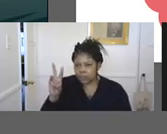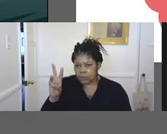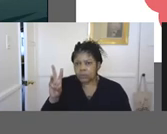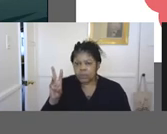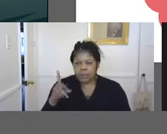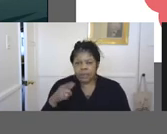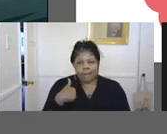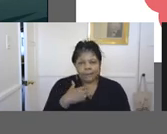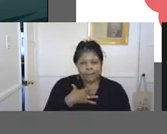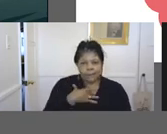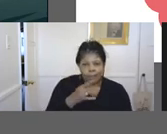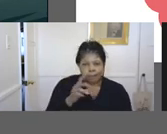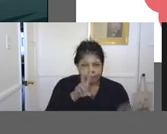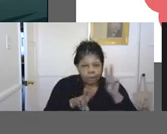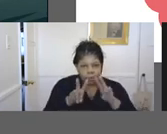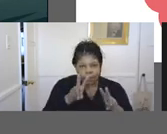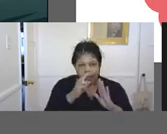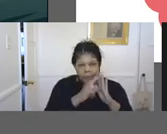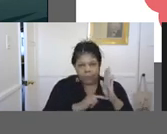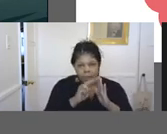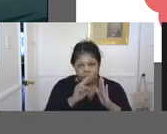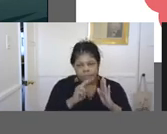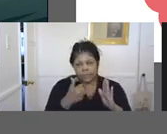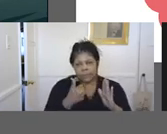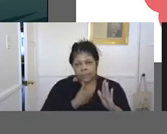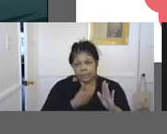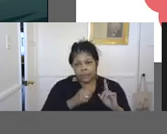best just to follow along with the lessons